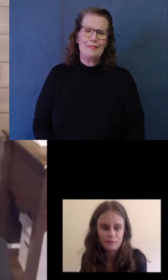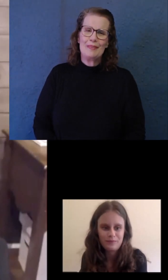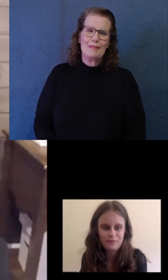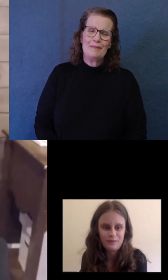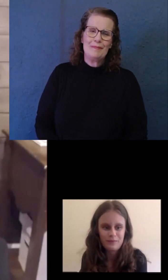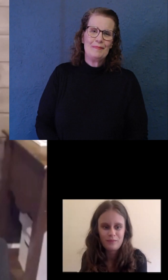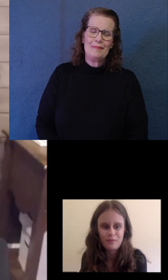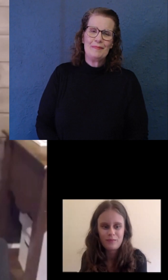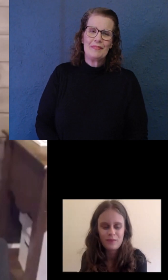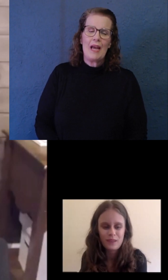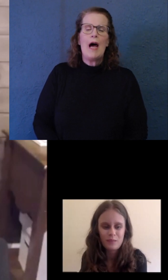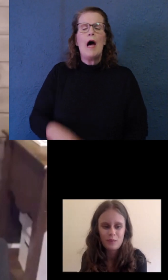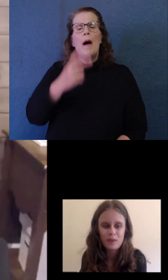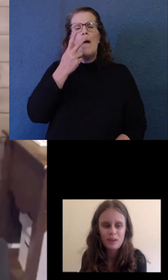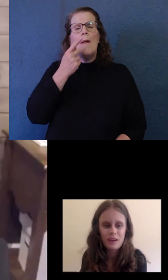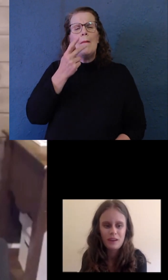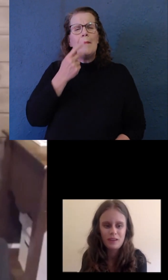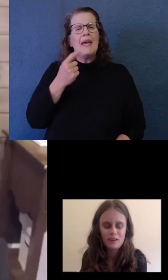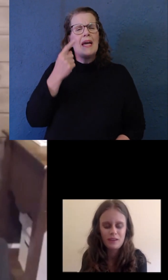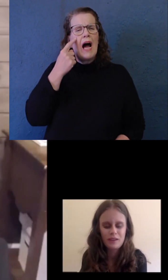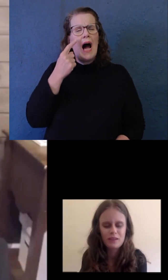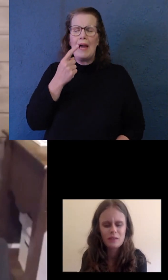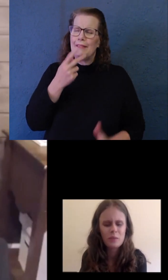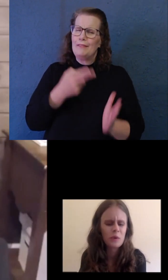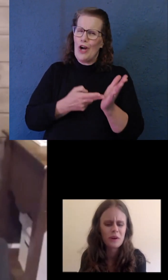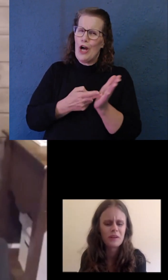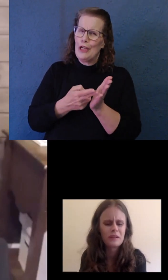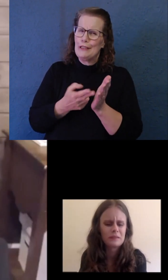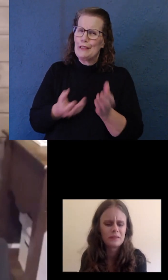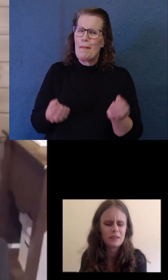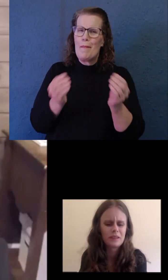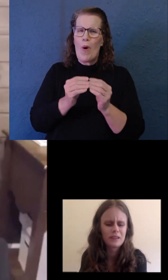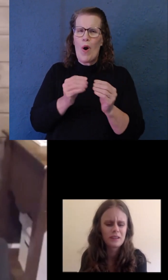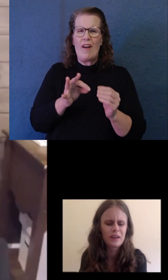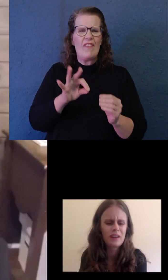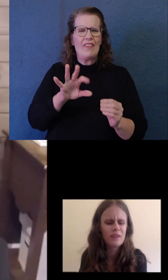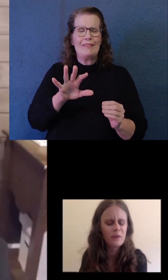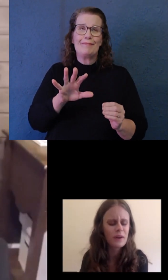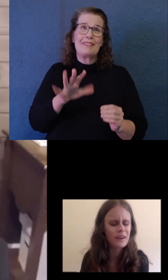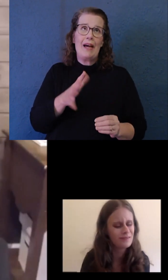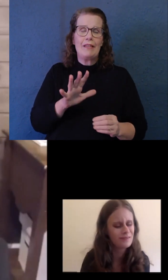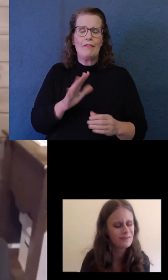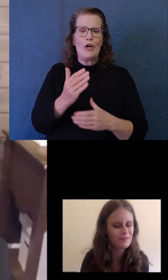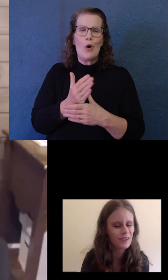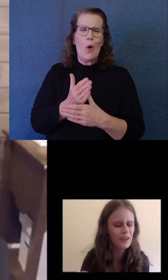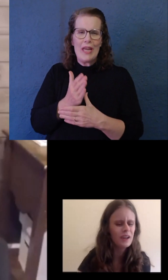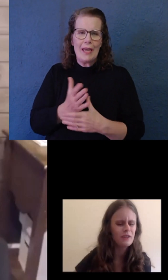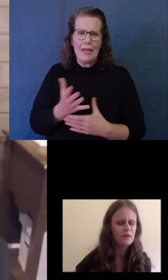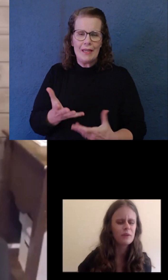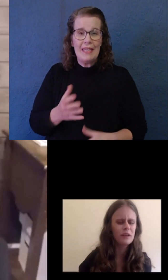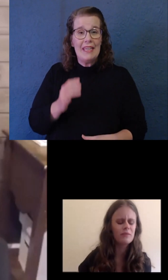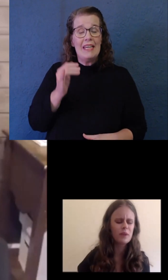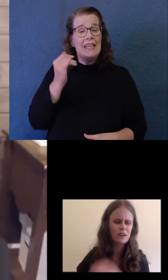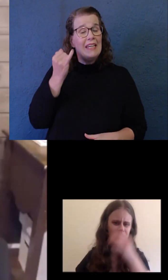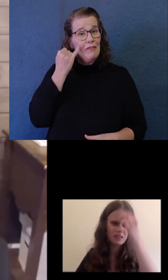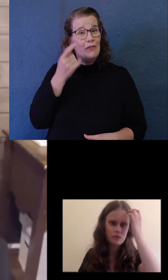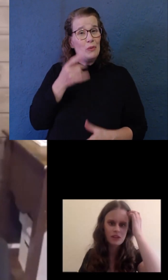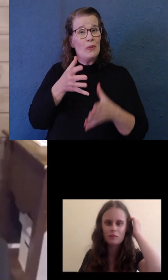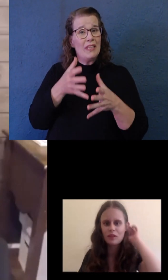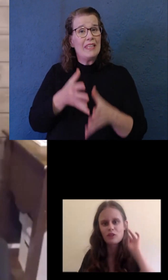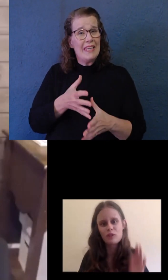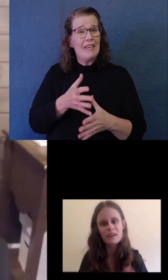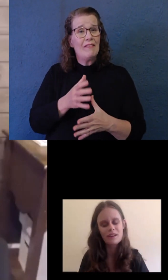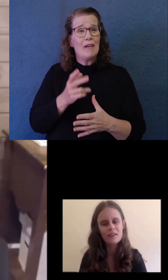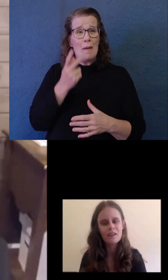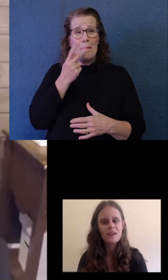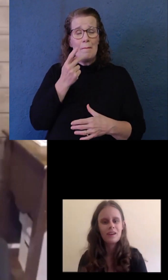No. Pink eye is honestly more kind of annoying. If you leave pink eye